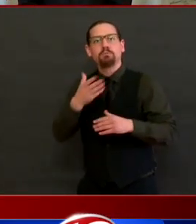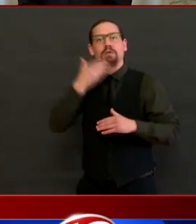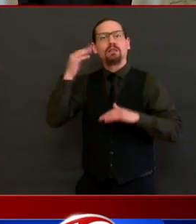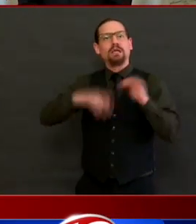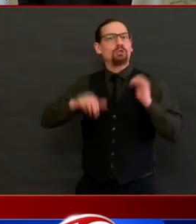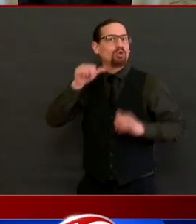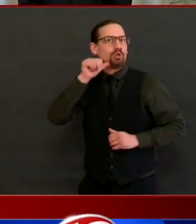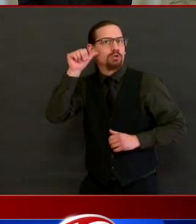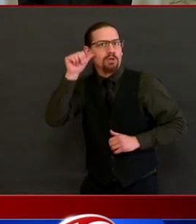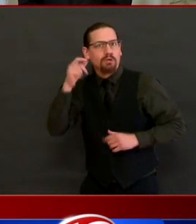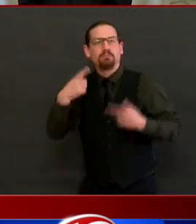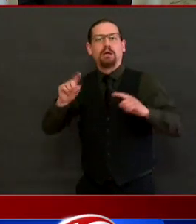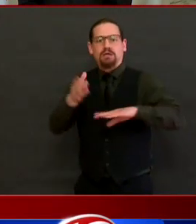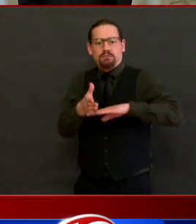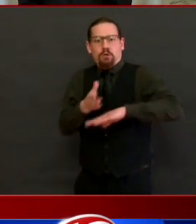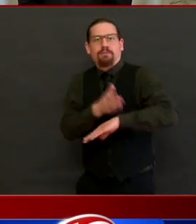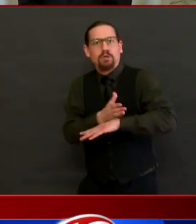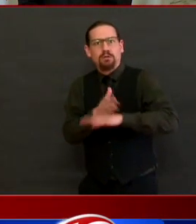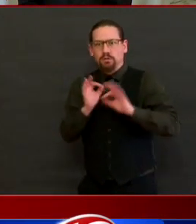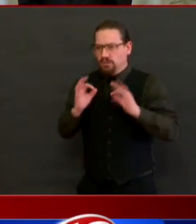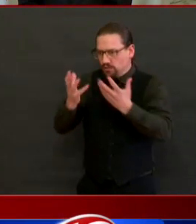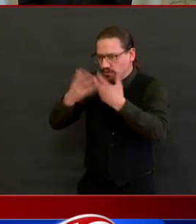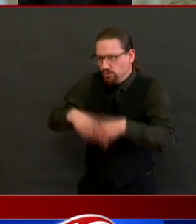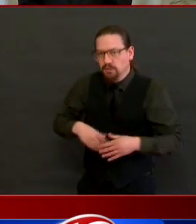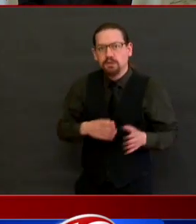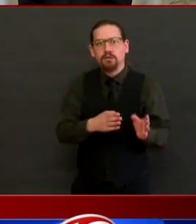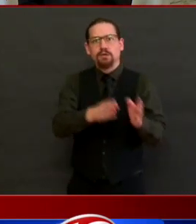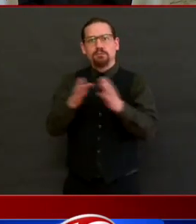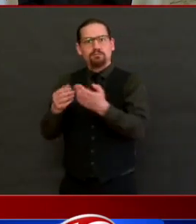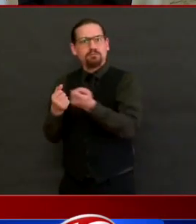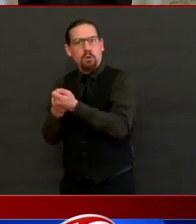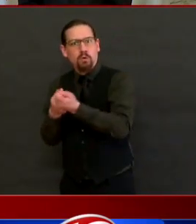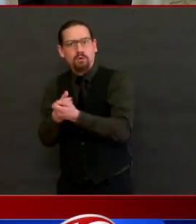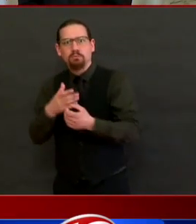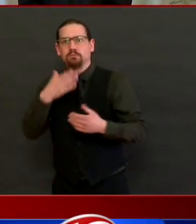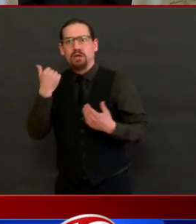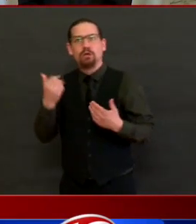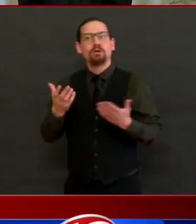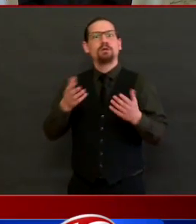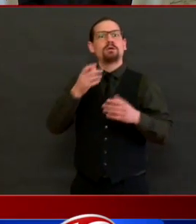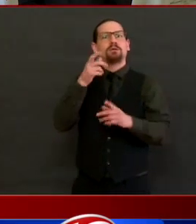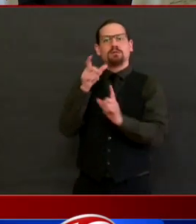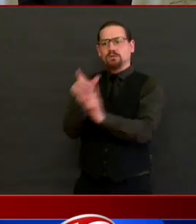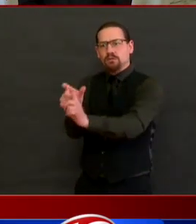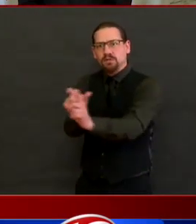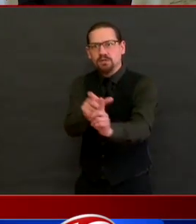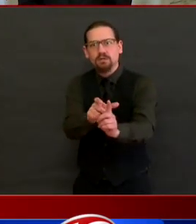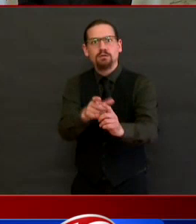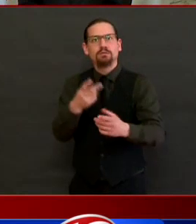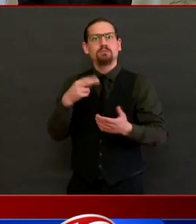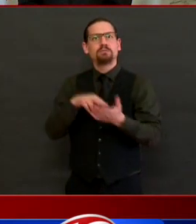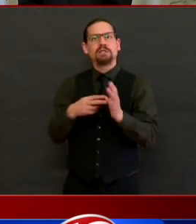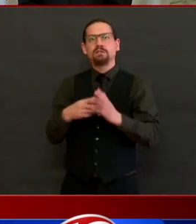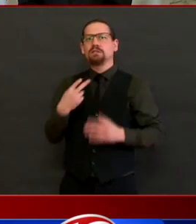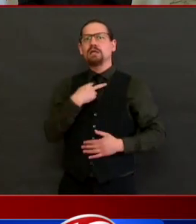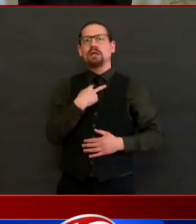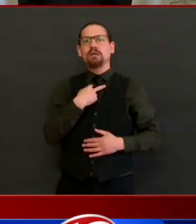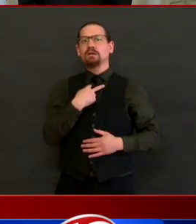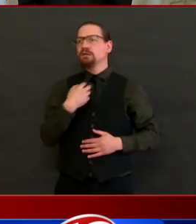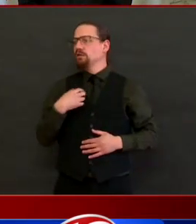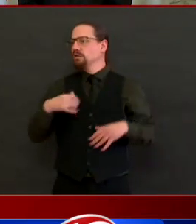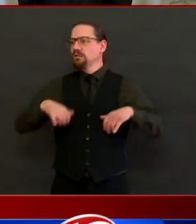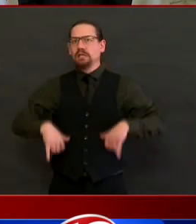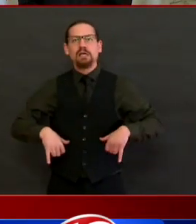who don't have a safe home in which to quarantine, we've contracted with the Wyndham Hotel in